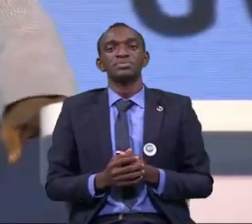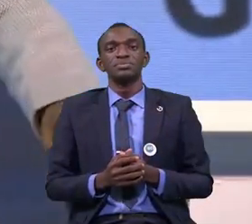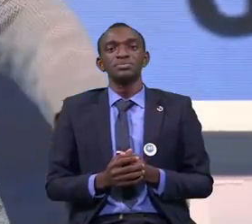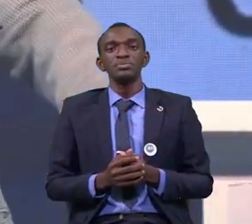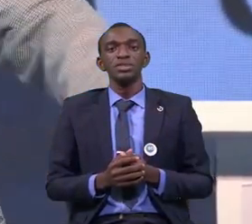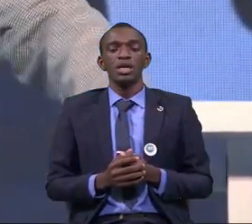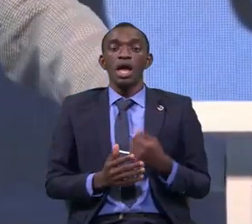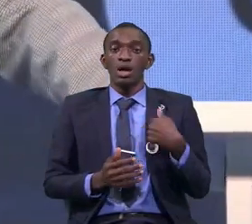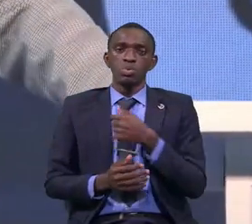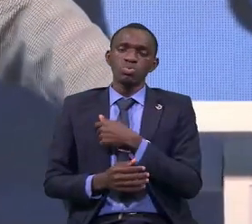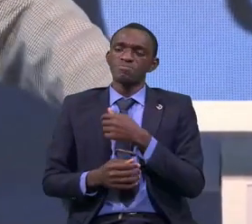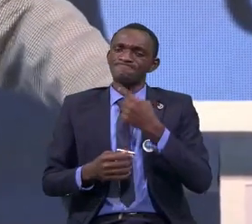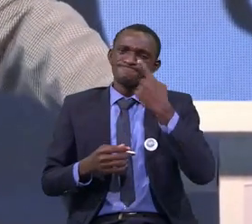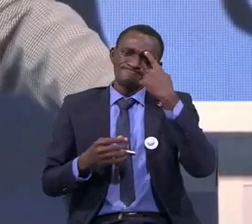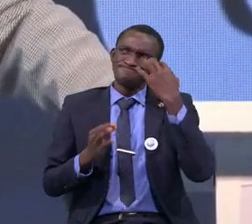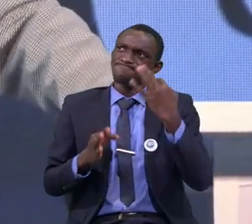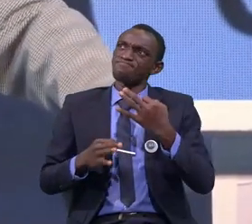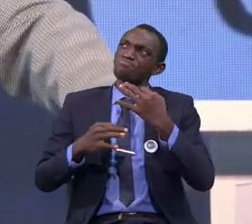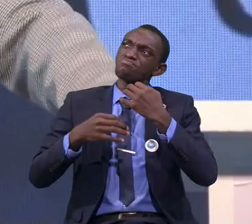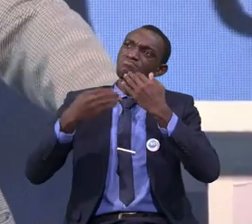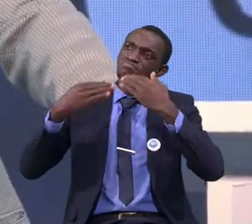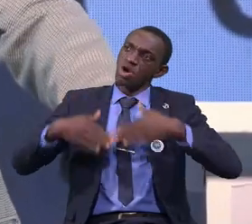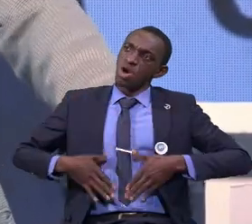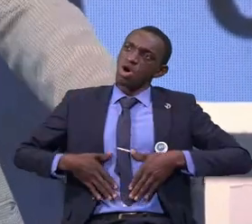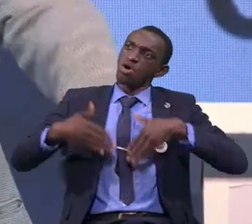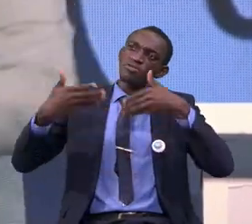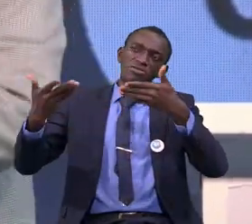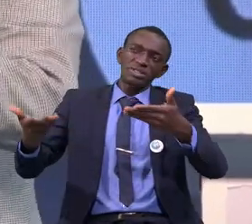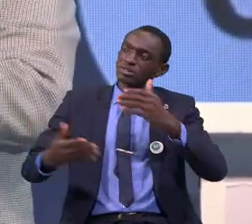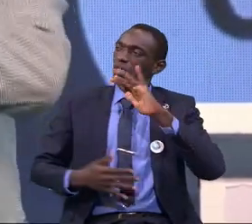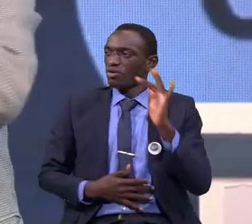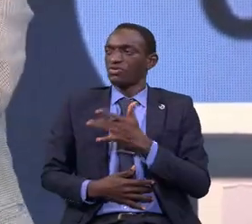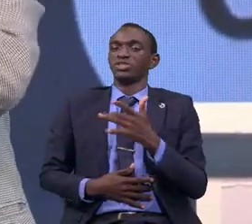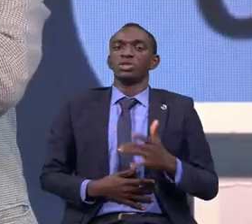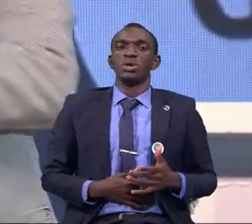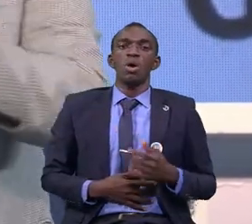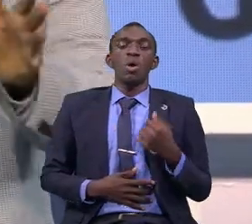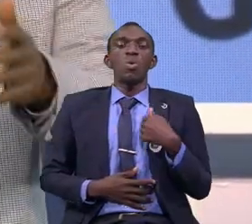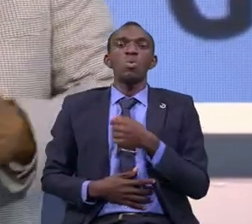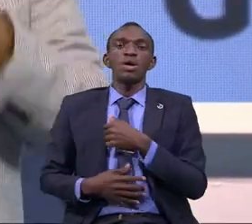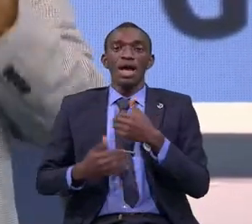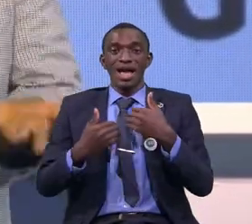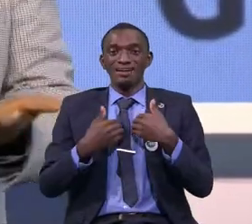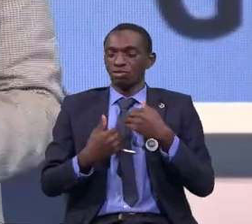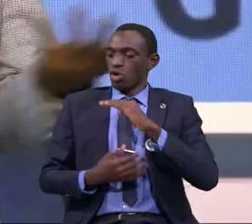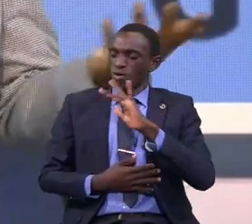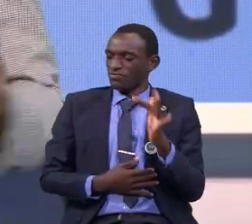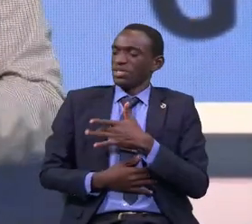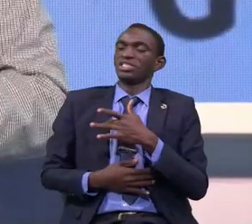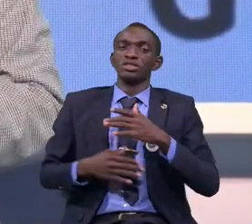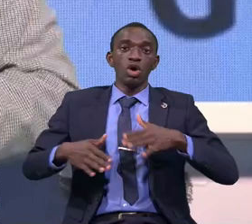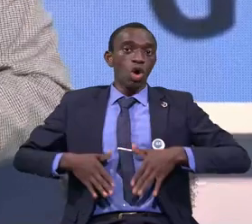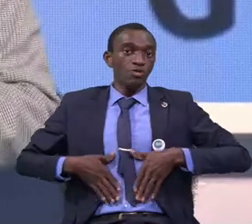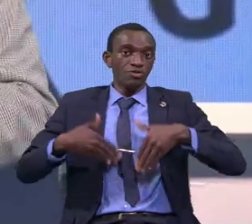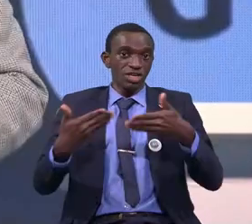And we make a convicting confession. The convicting confession of prophet,